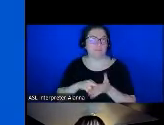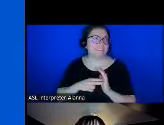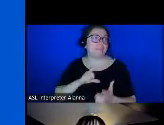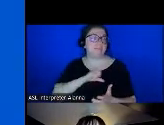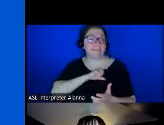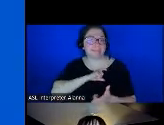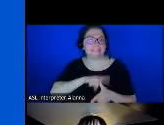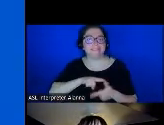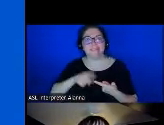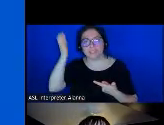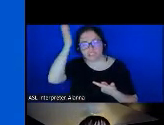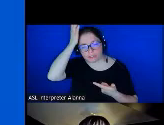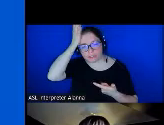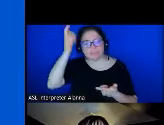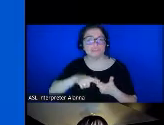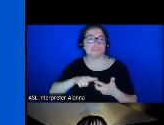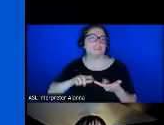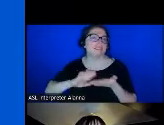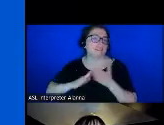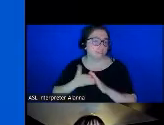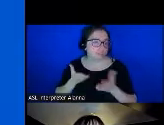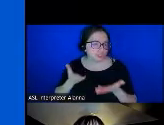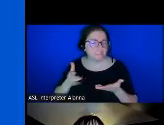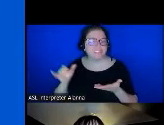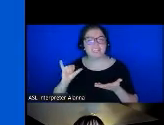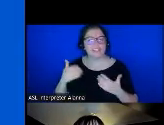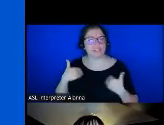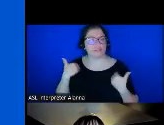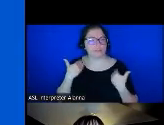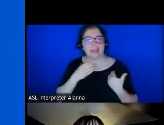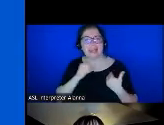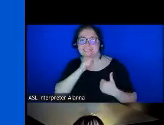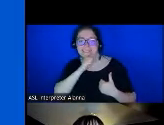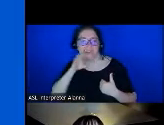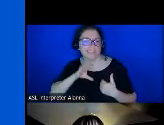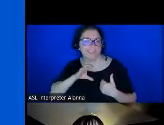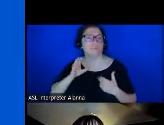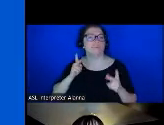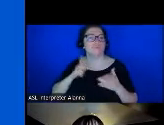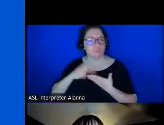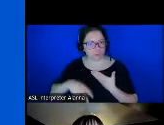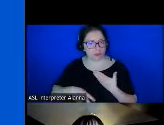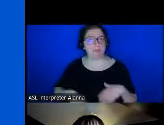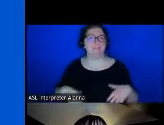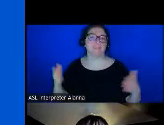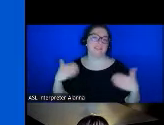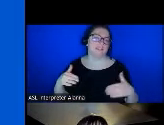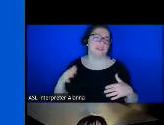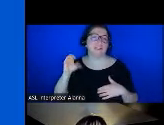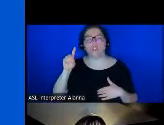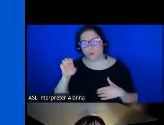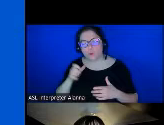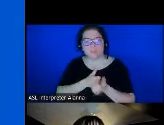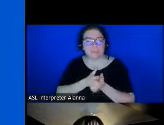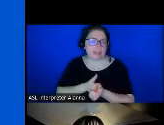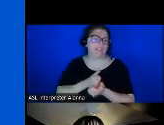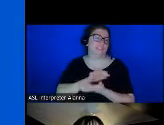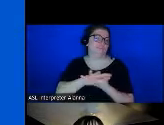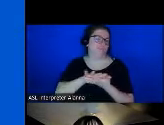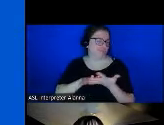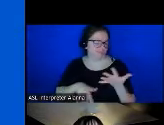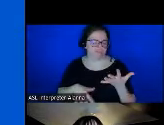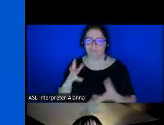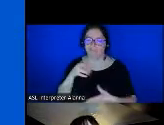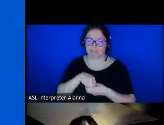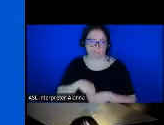trash um community services including youth and senior programming uh code compliance all of those things um we